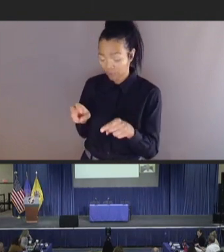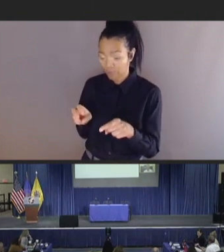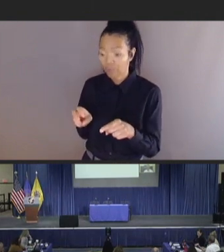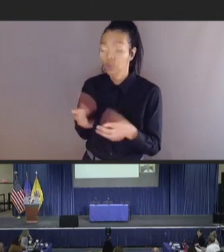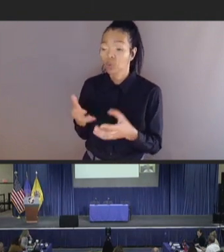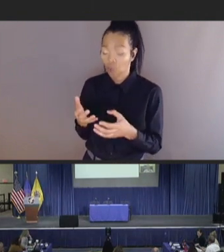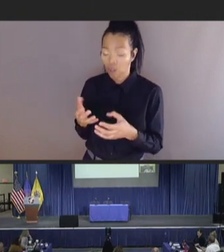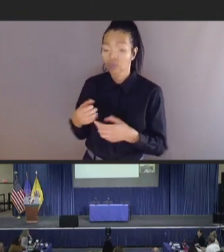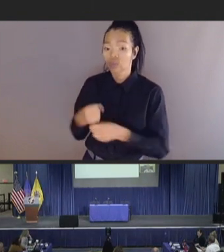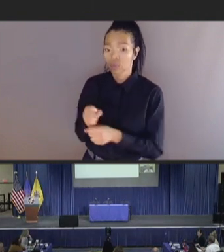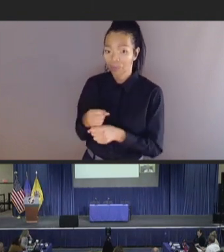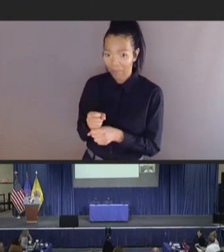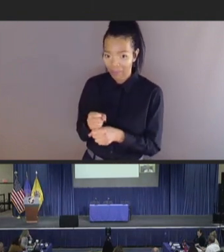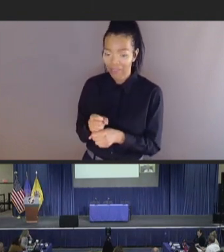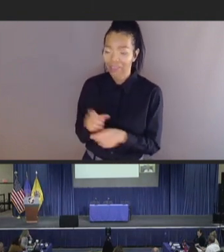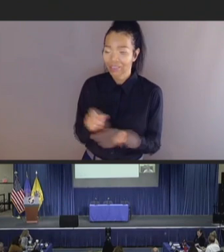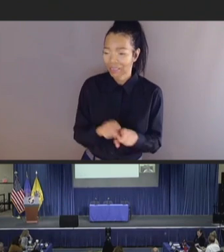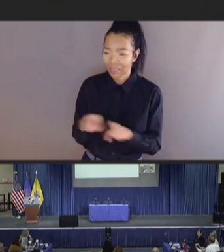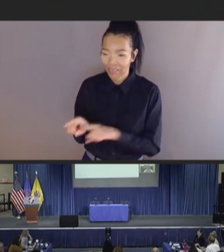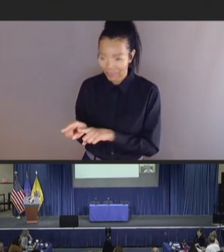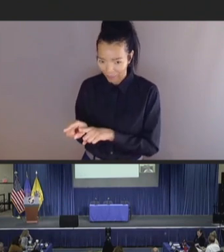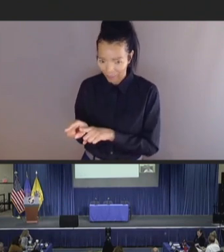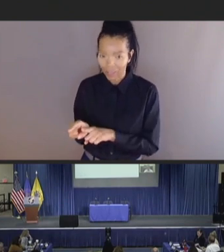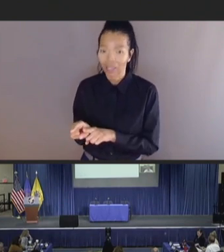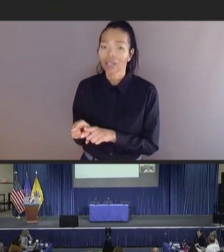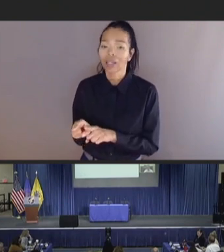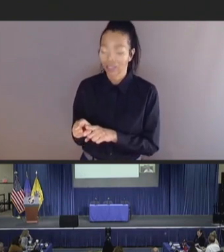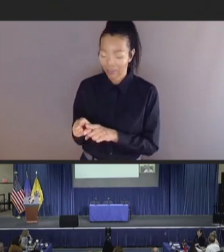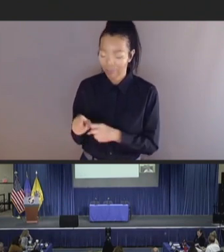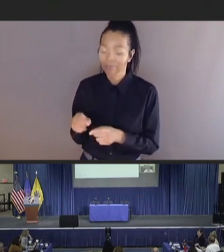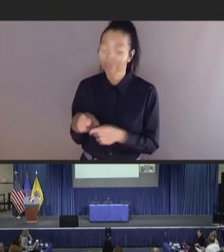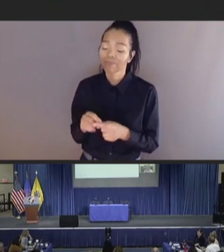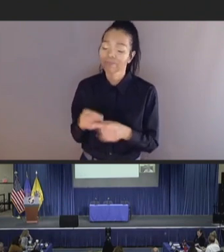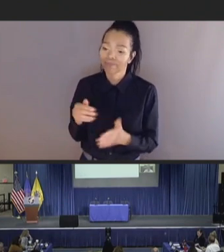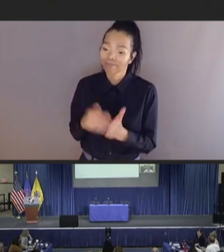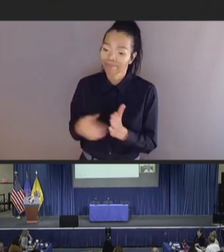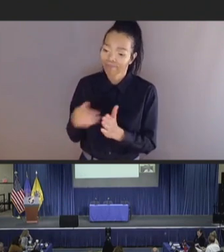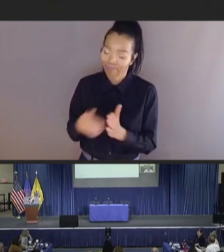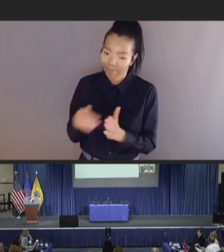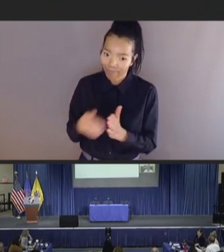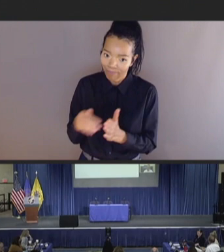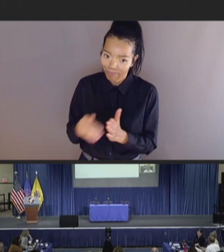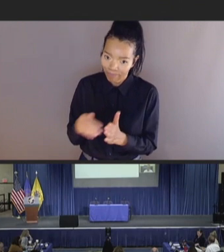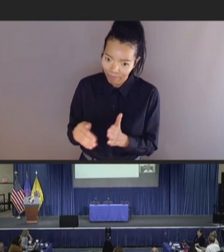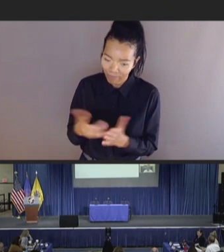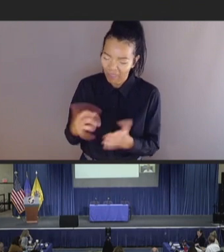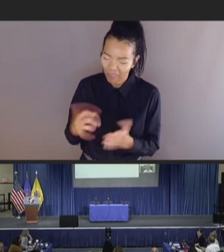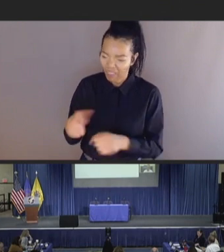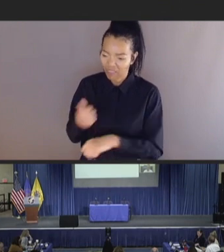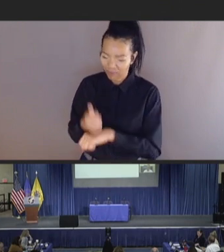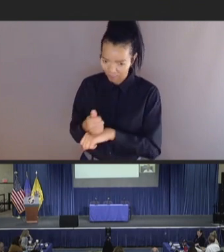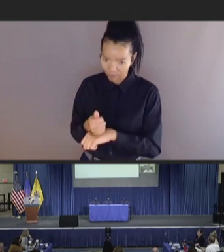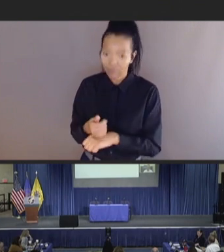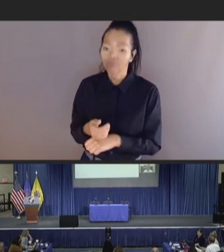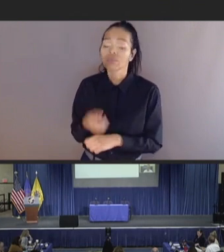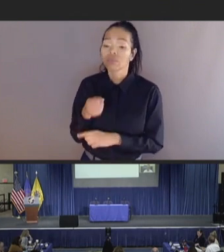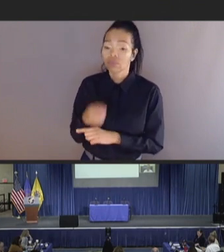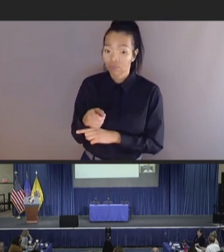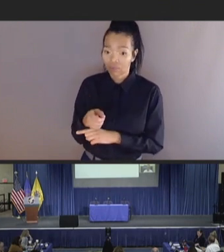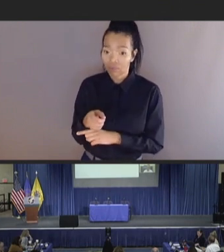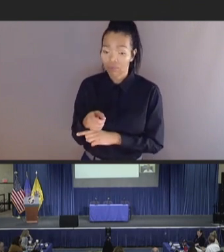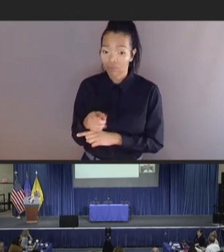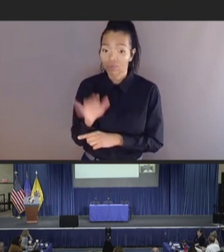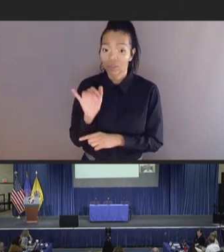the physiology or this rare precursor frequency that Bill has established. And we work at rare precursor frequencies